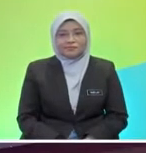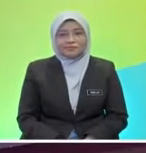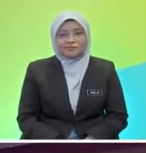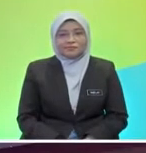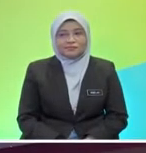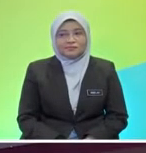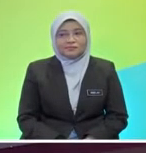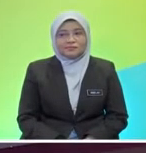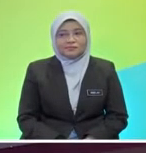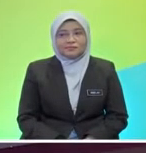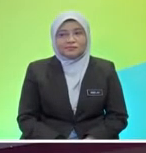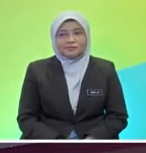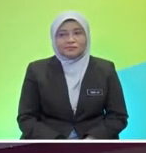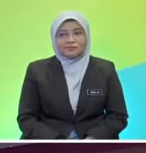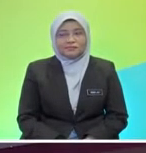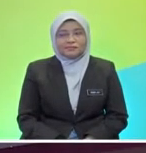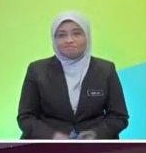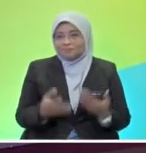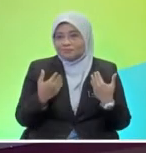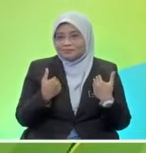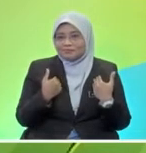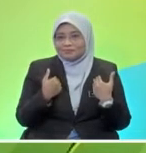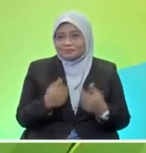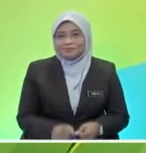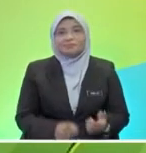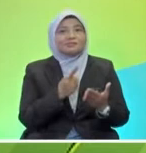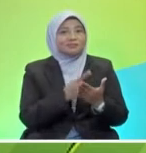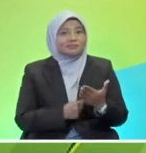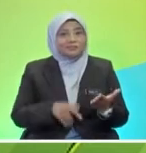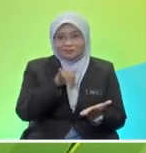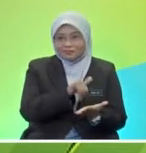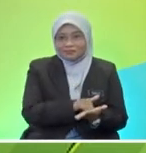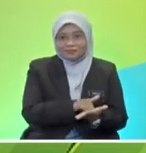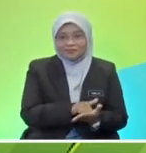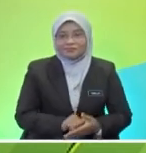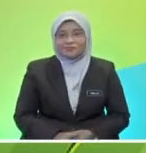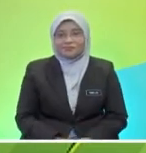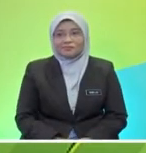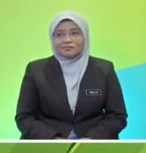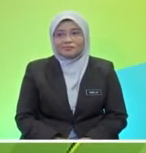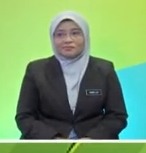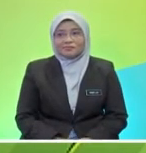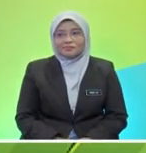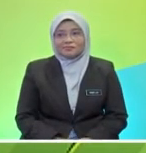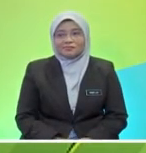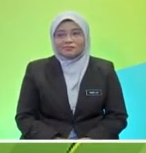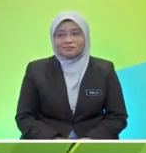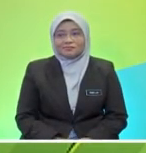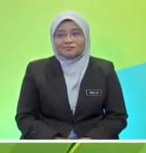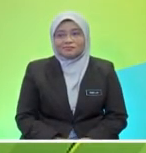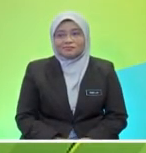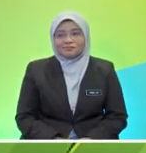Okay, we have, what are these, Shafika? Those are arms. Arms, so we